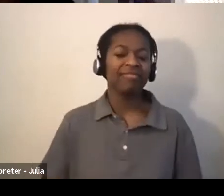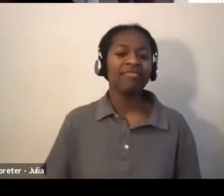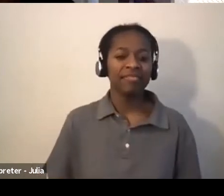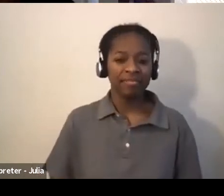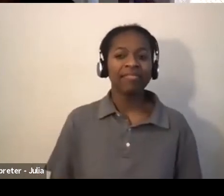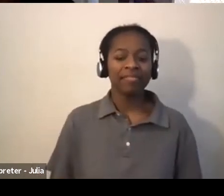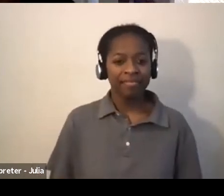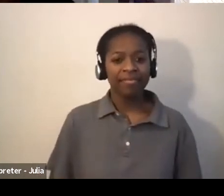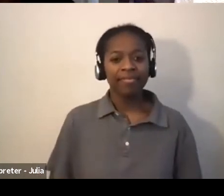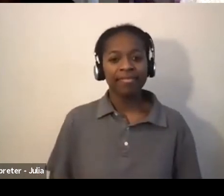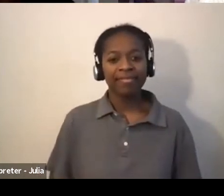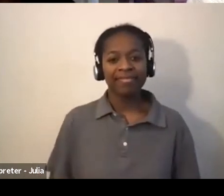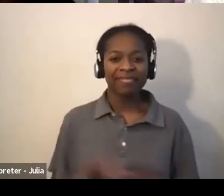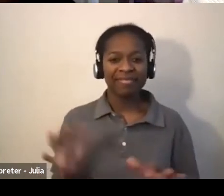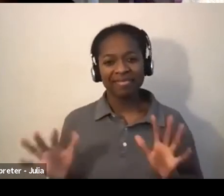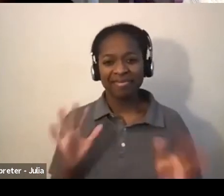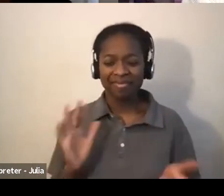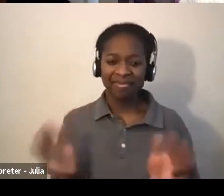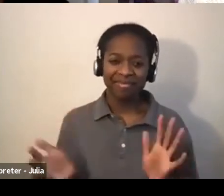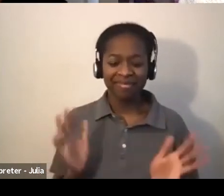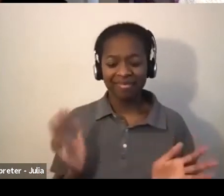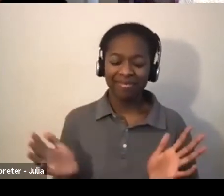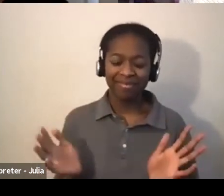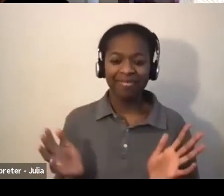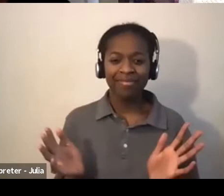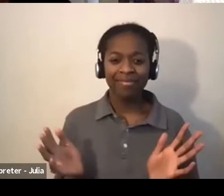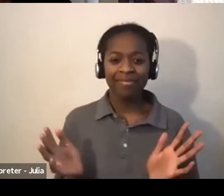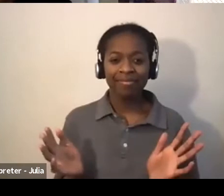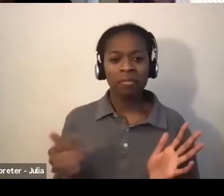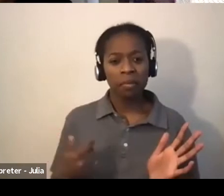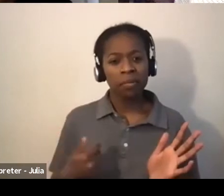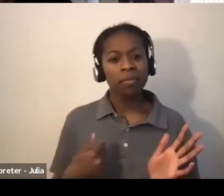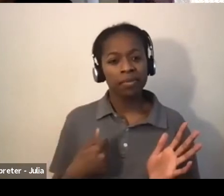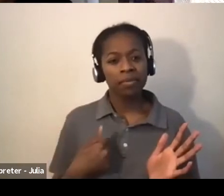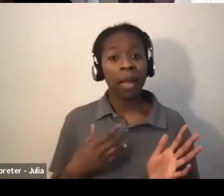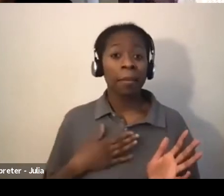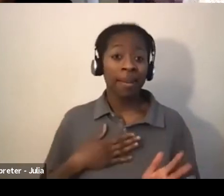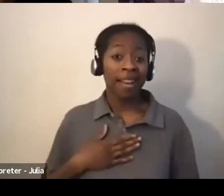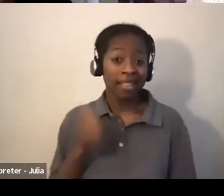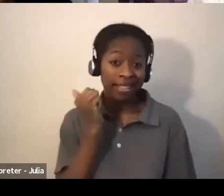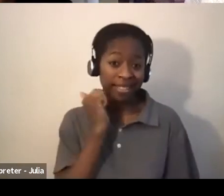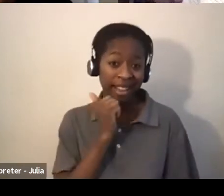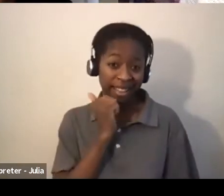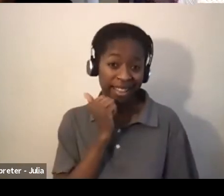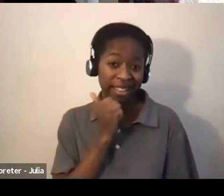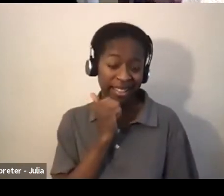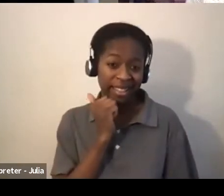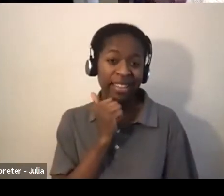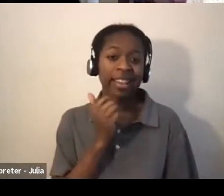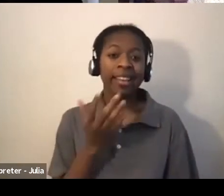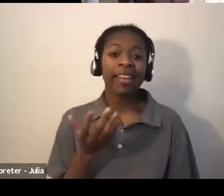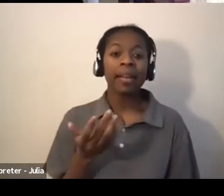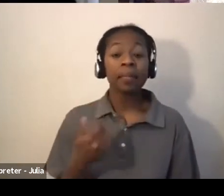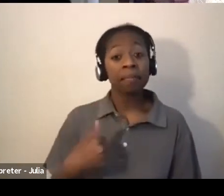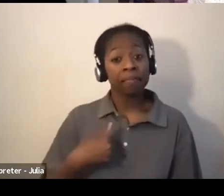Mine's kind of like, it's not. So I would say like mine is daily. It's something that I deal with daily. Like as a